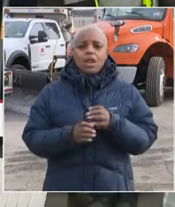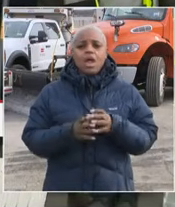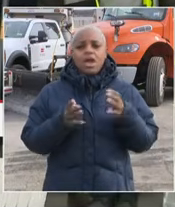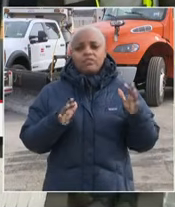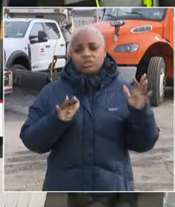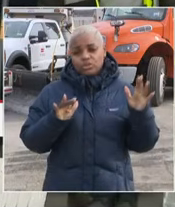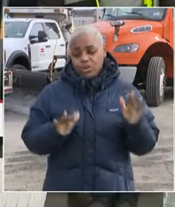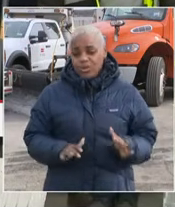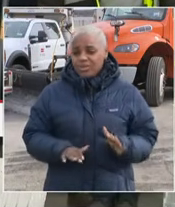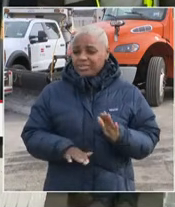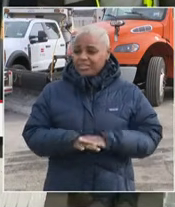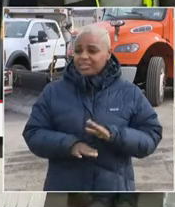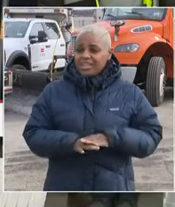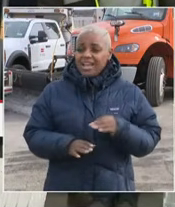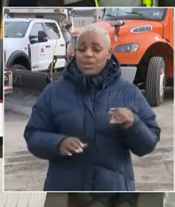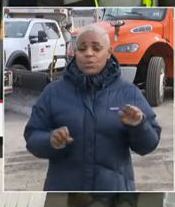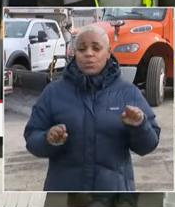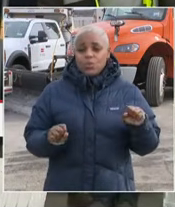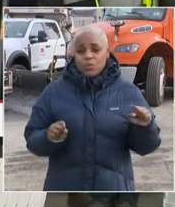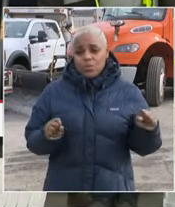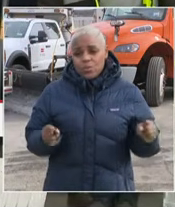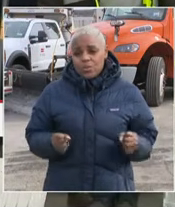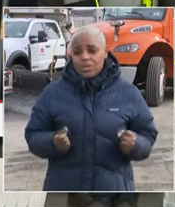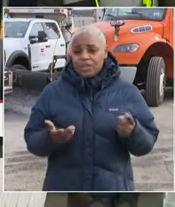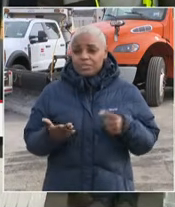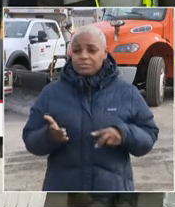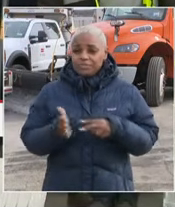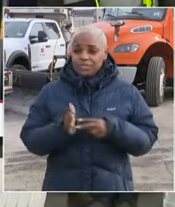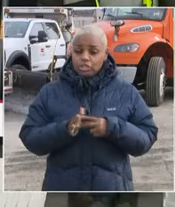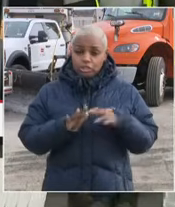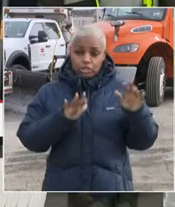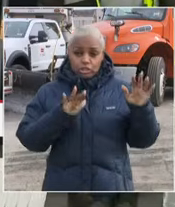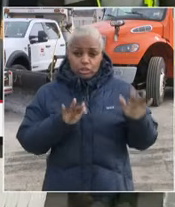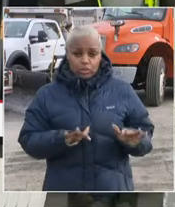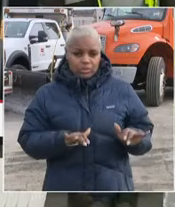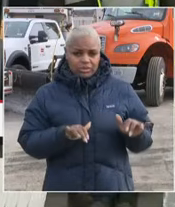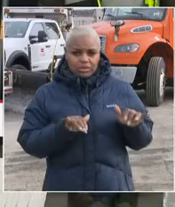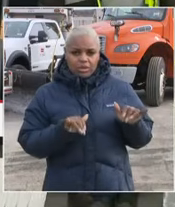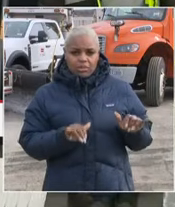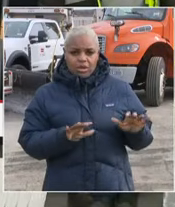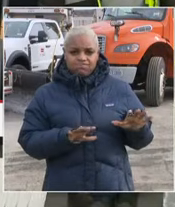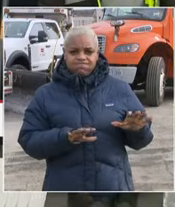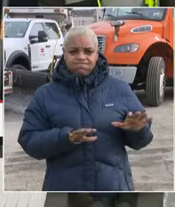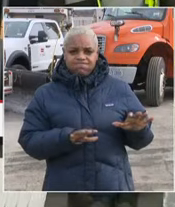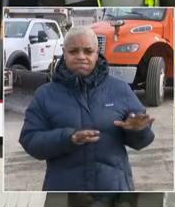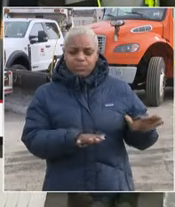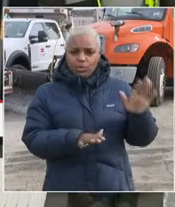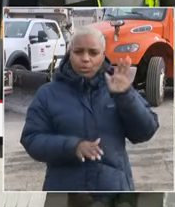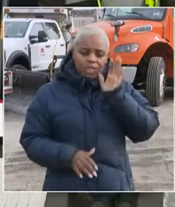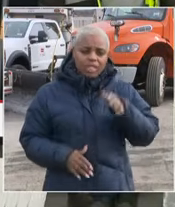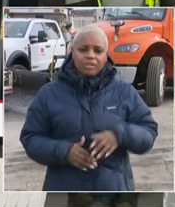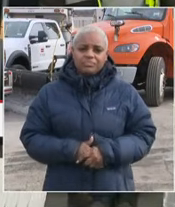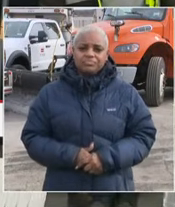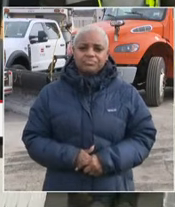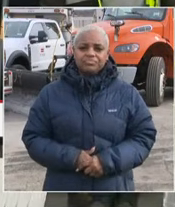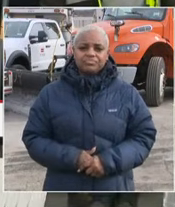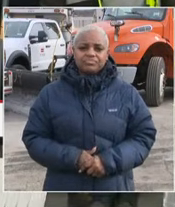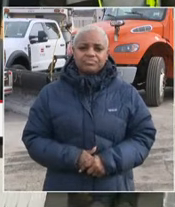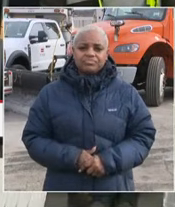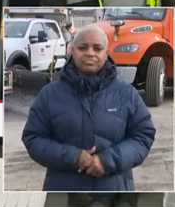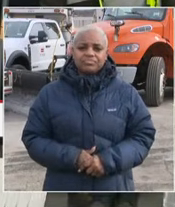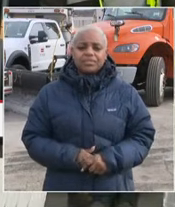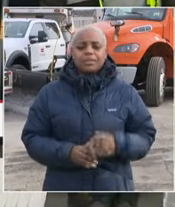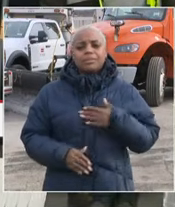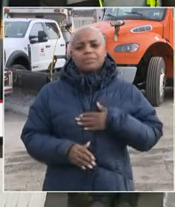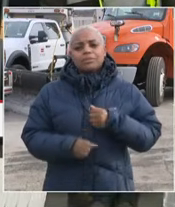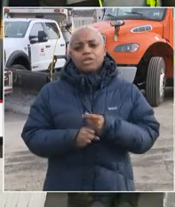very cold next week, which means the snow sticks around. And so we want people to make sure they have food, they